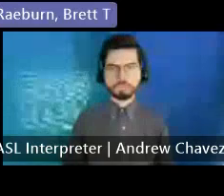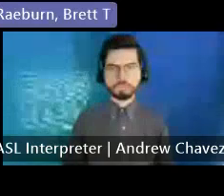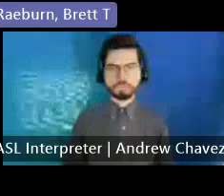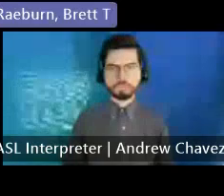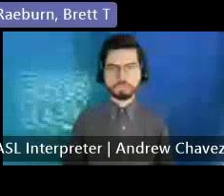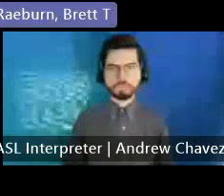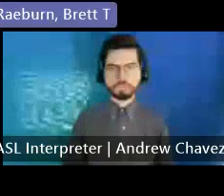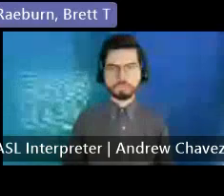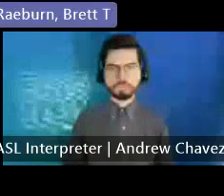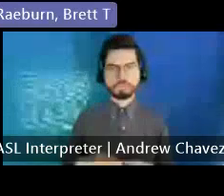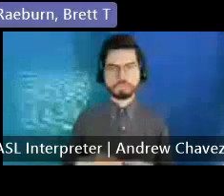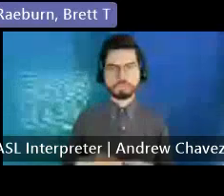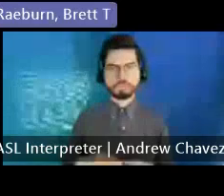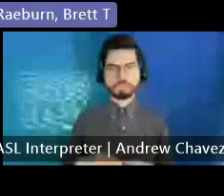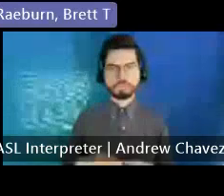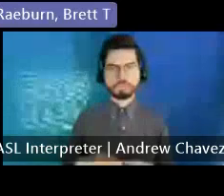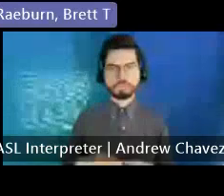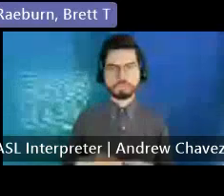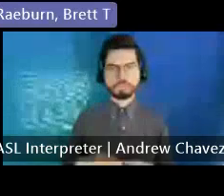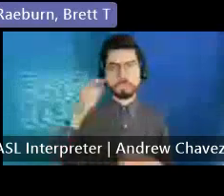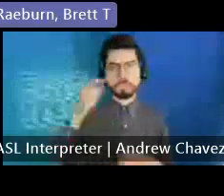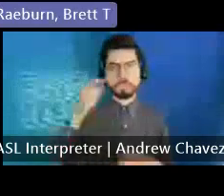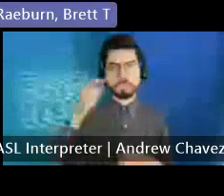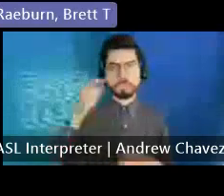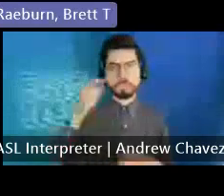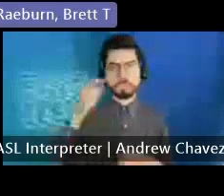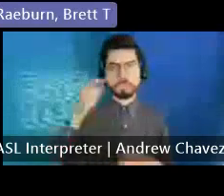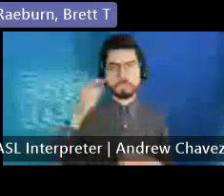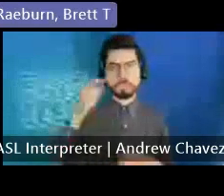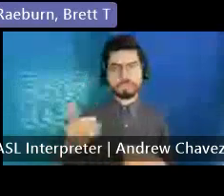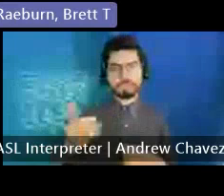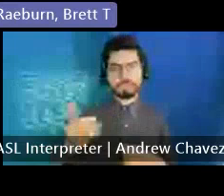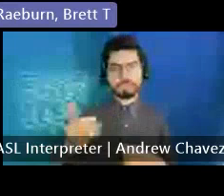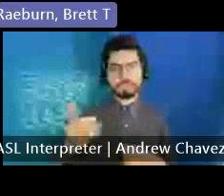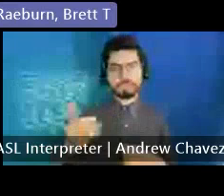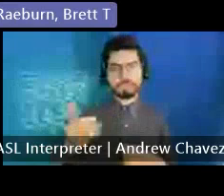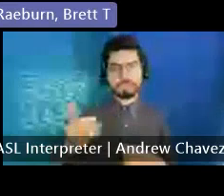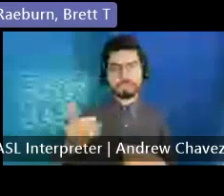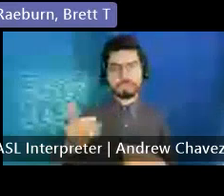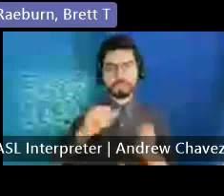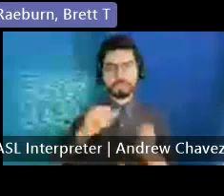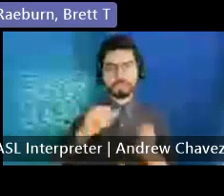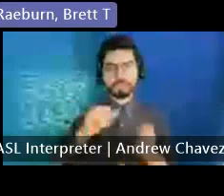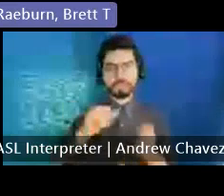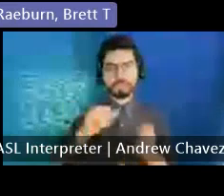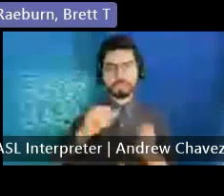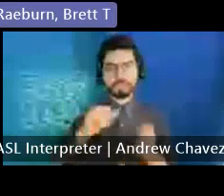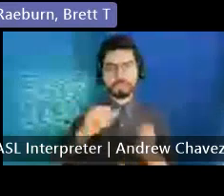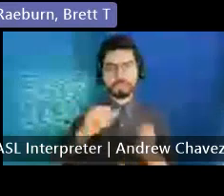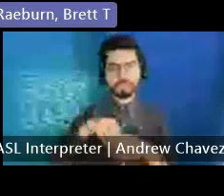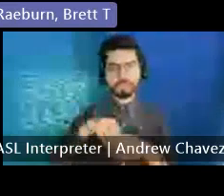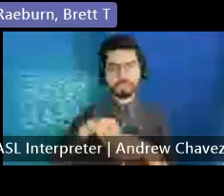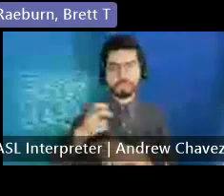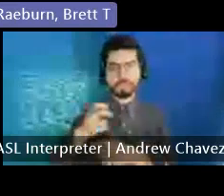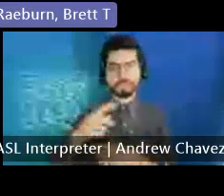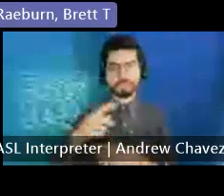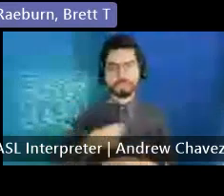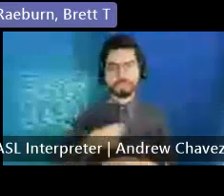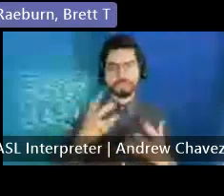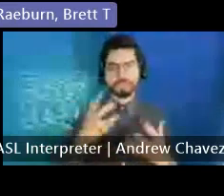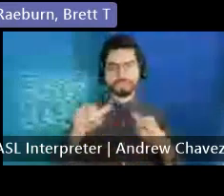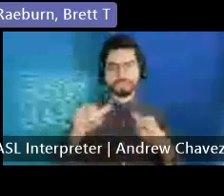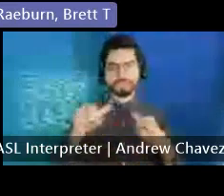Because this area was getting so much use, we identified areas in the park that we wanted to try to focus on to help